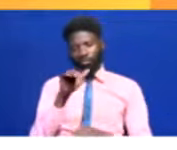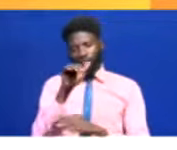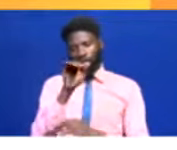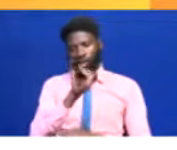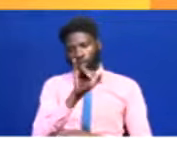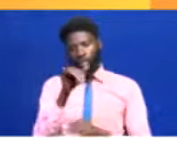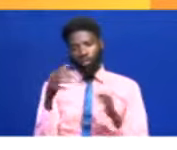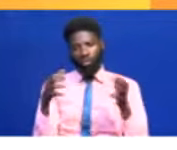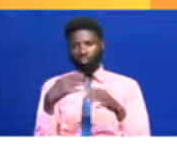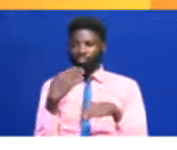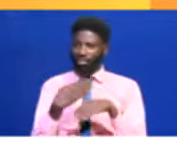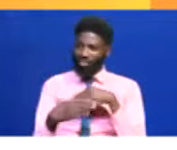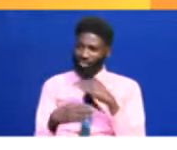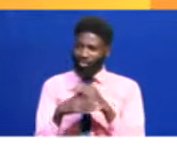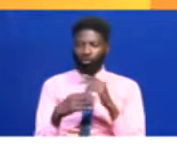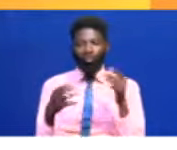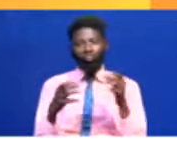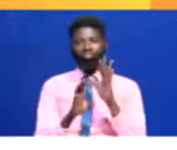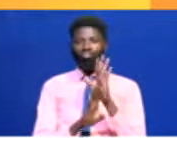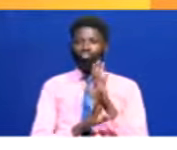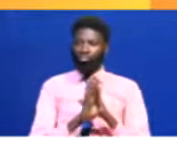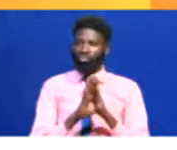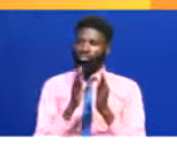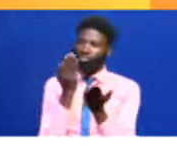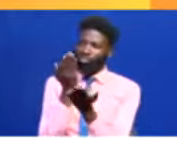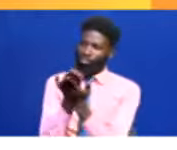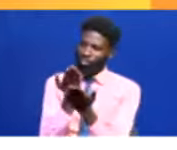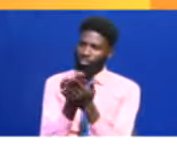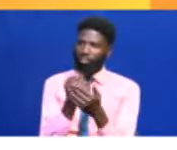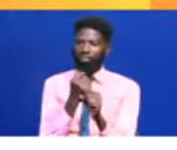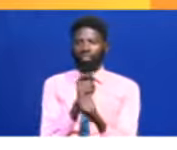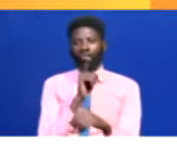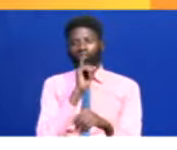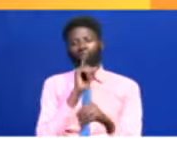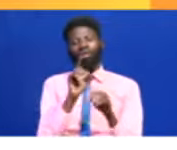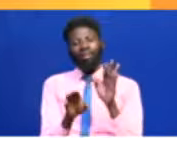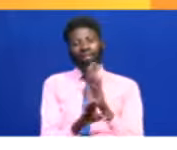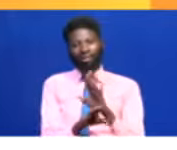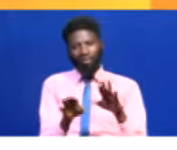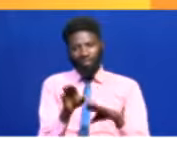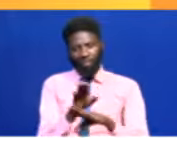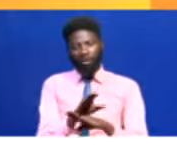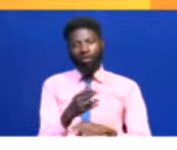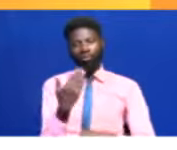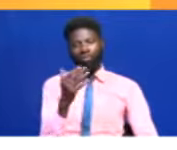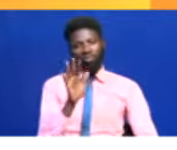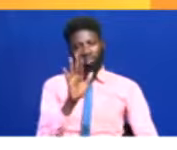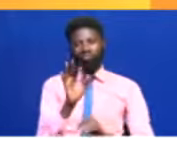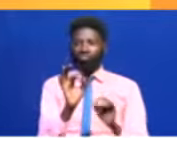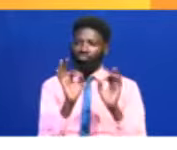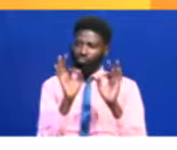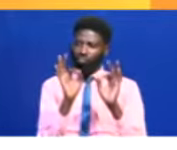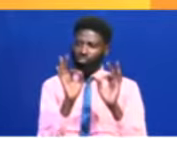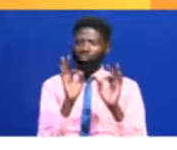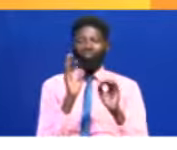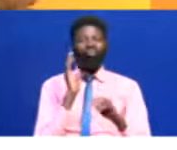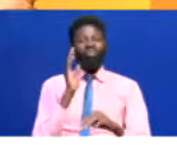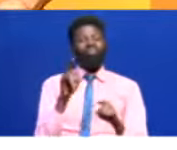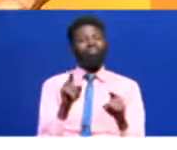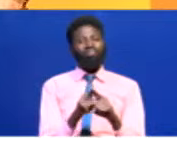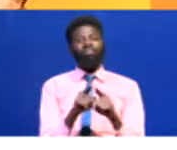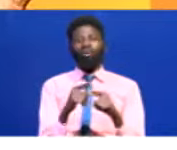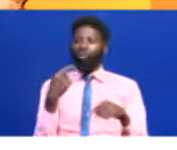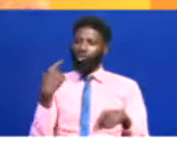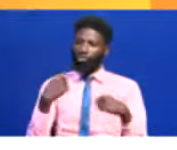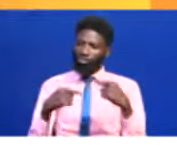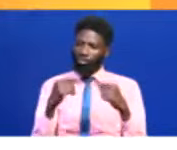the contractors and the developers who are applying, make sure all your documents are in order, and it will be fair